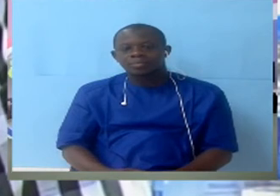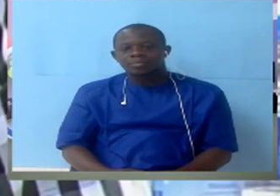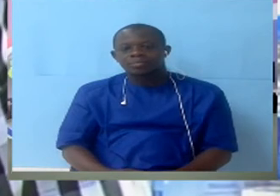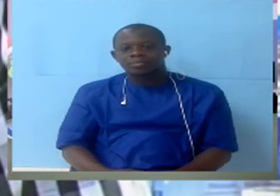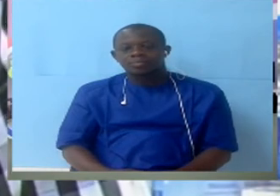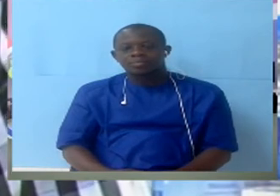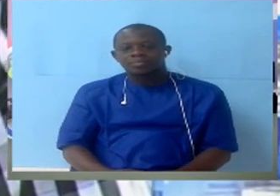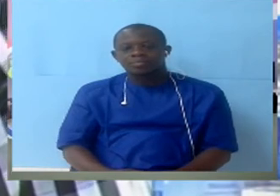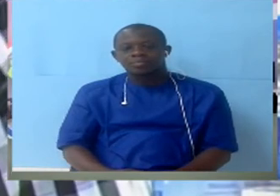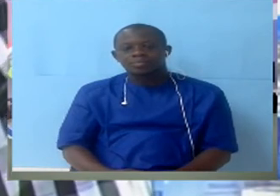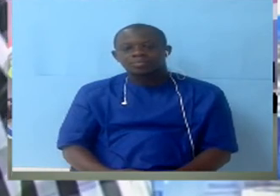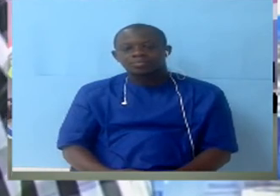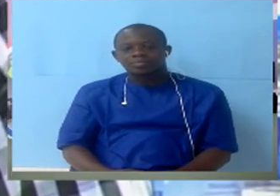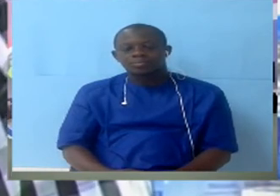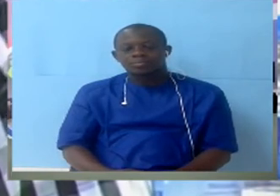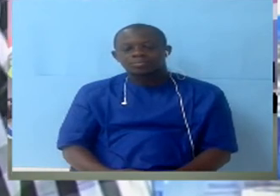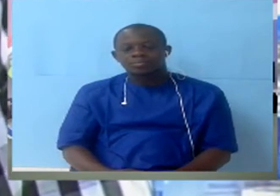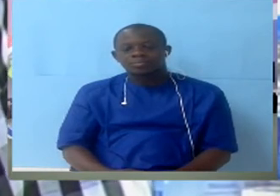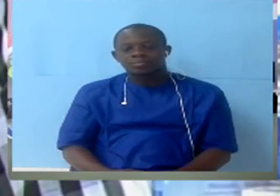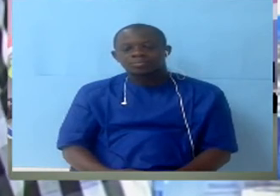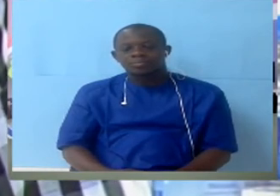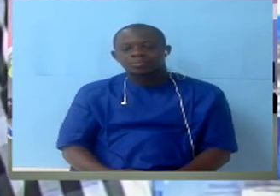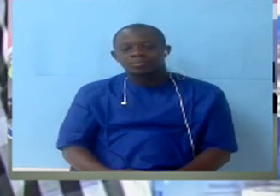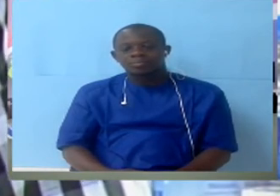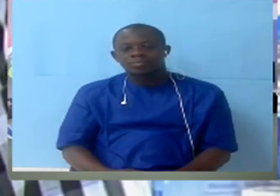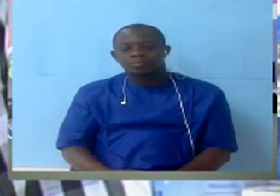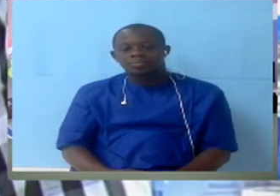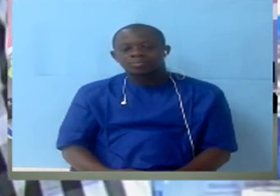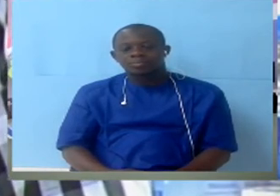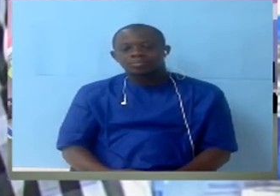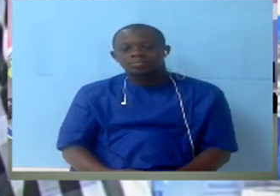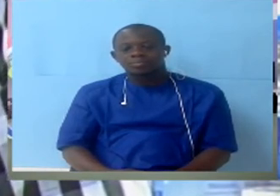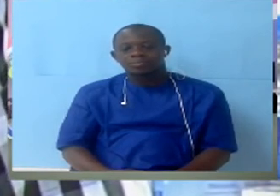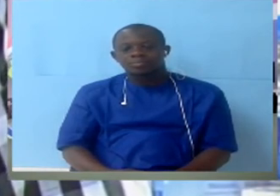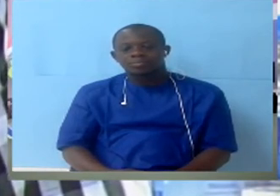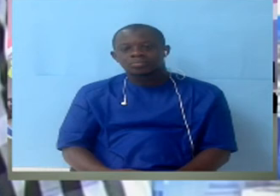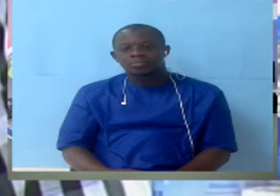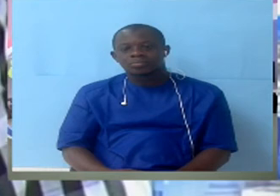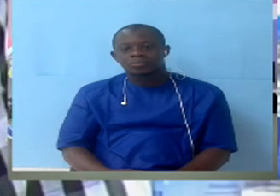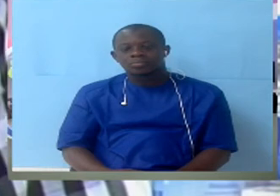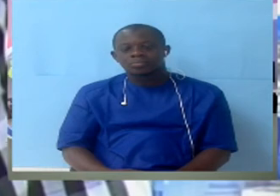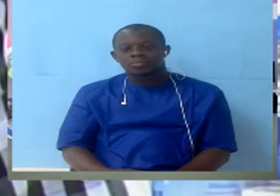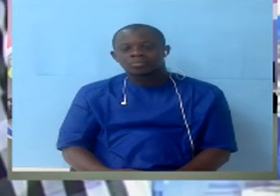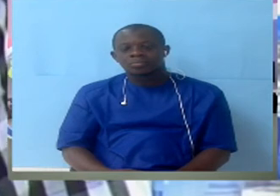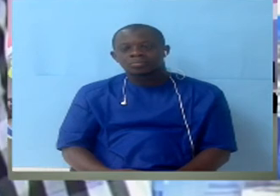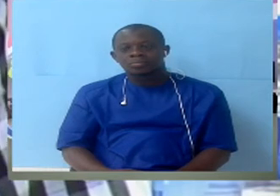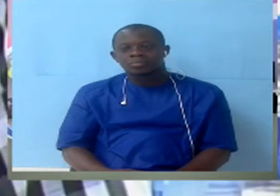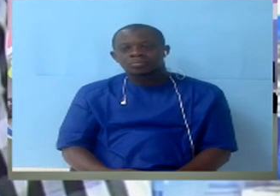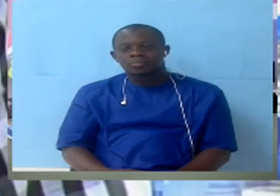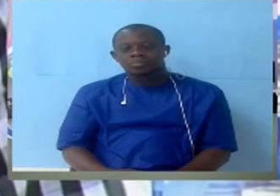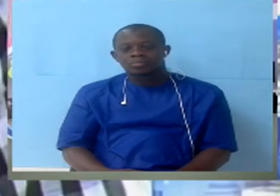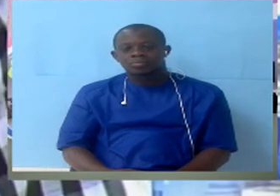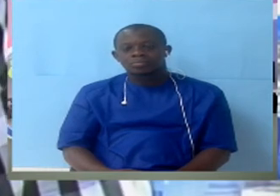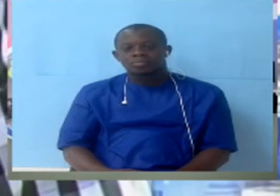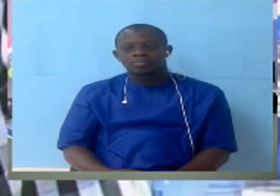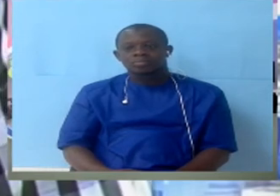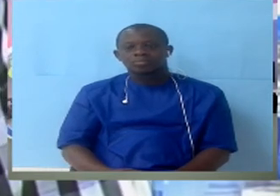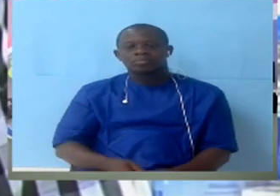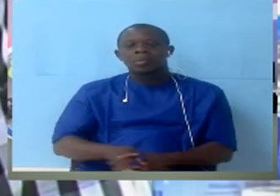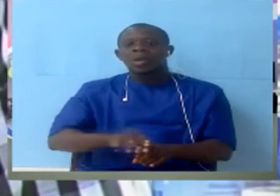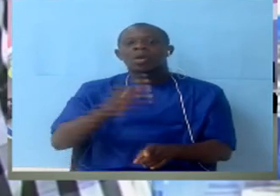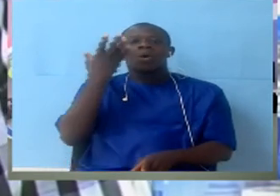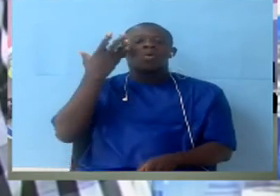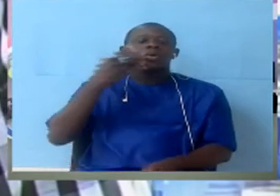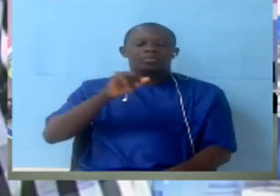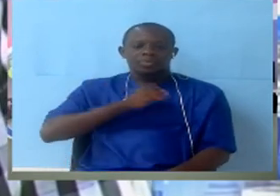jël ñi bondi waato minna ka kamba bondi waato minna actually mala assemble from them exactly when he took the